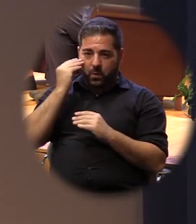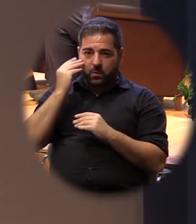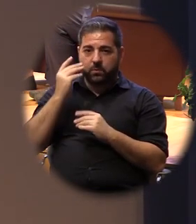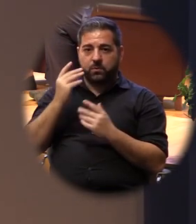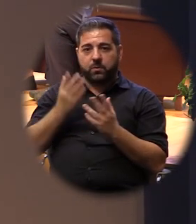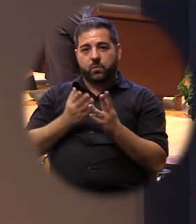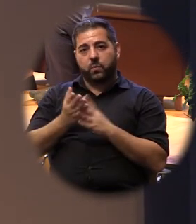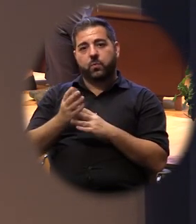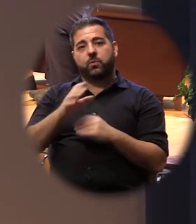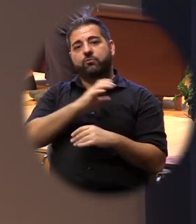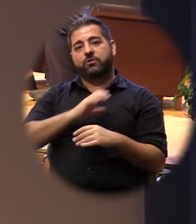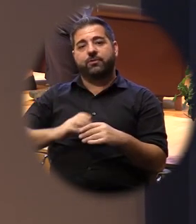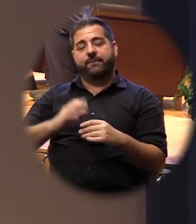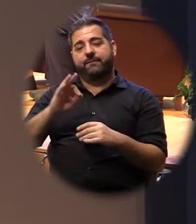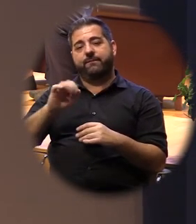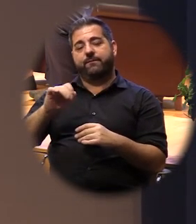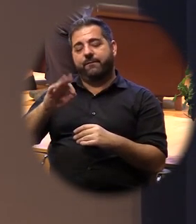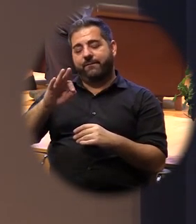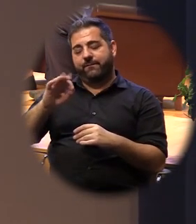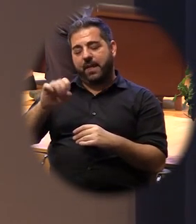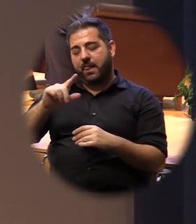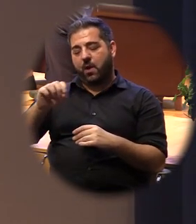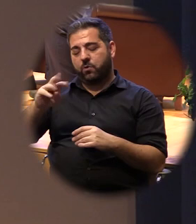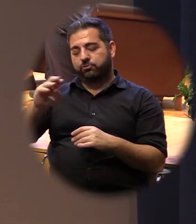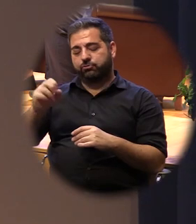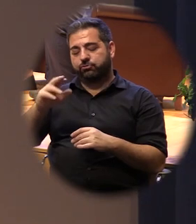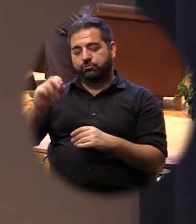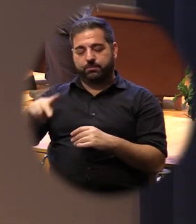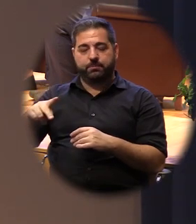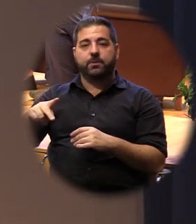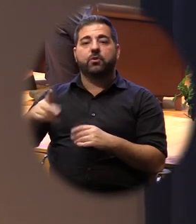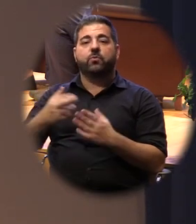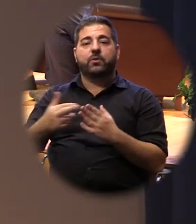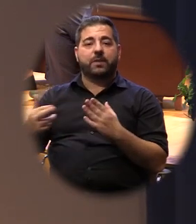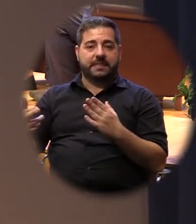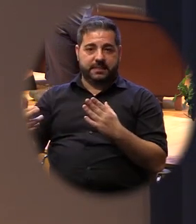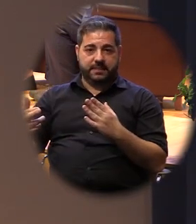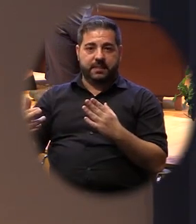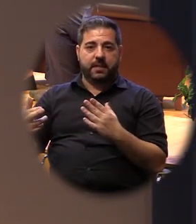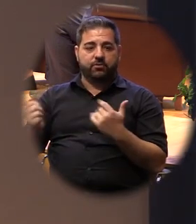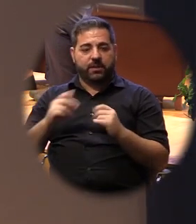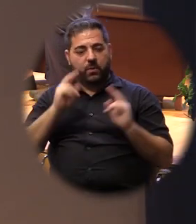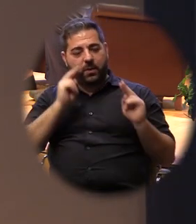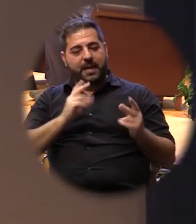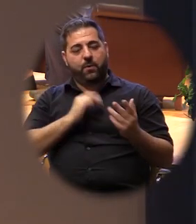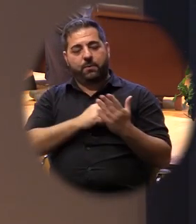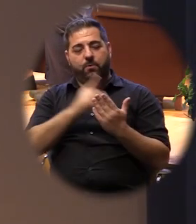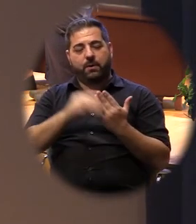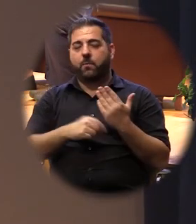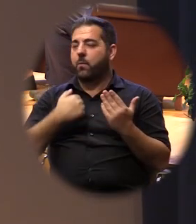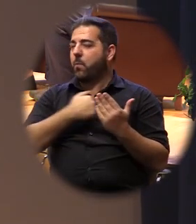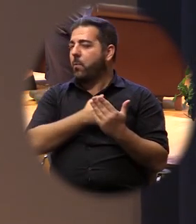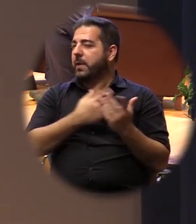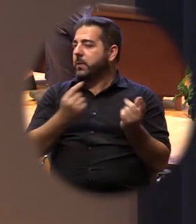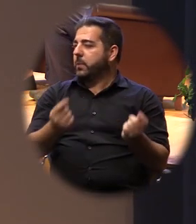Fellowship's resources and thinking about kind of what our program does, which is, you know, trying to bring, you know,